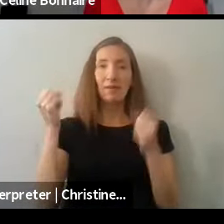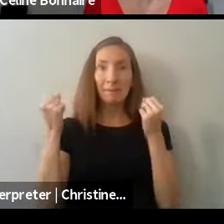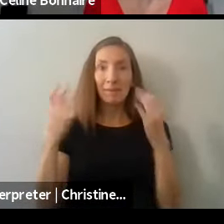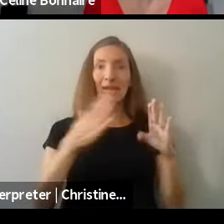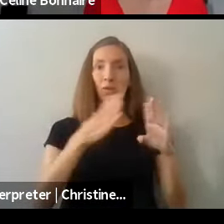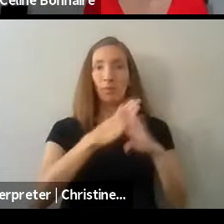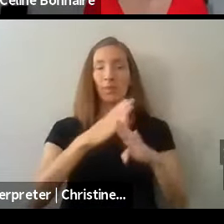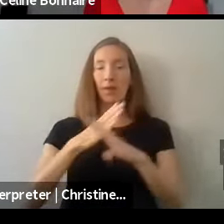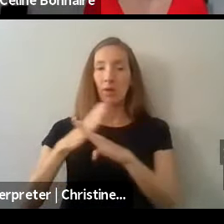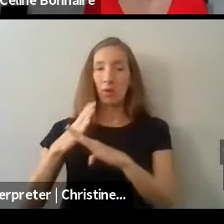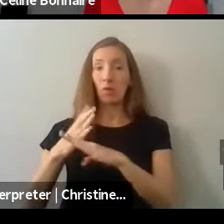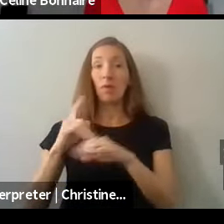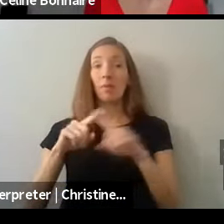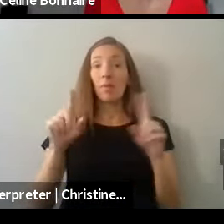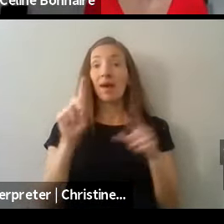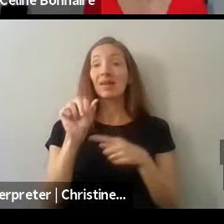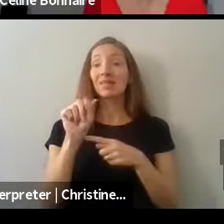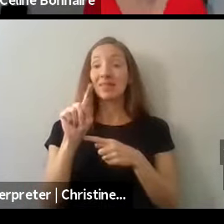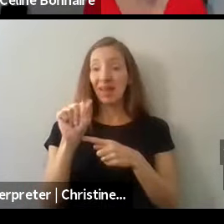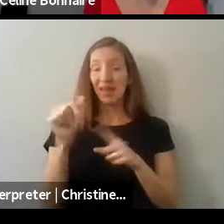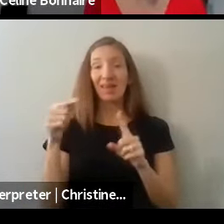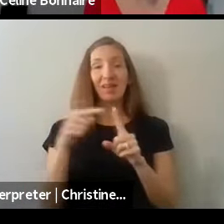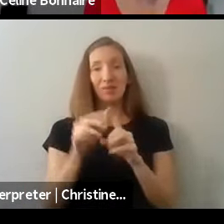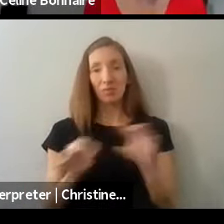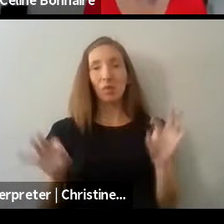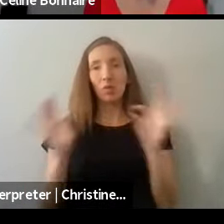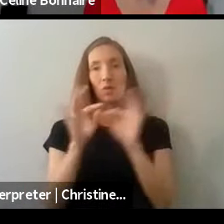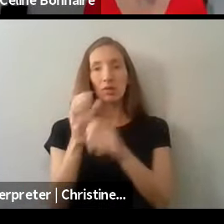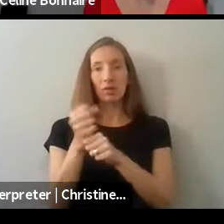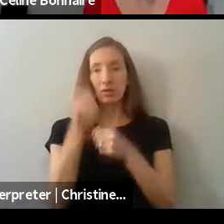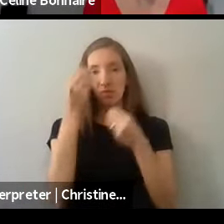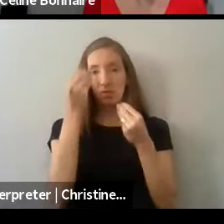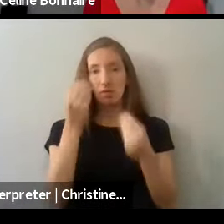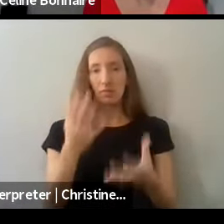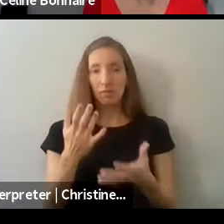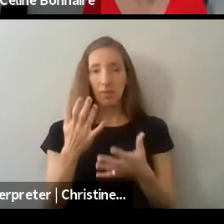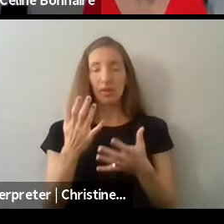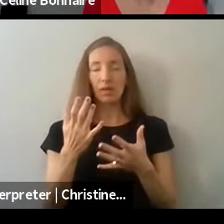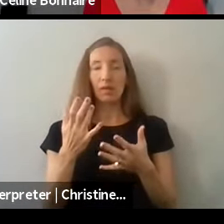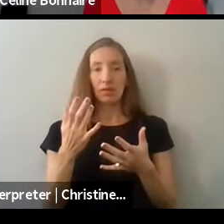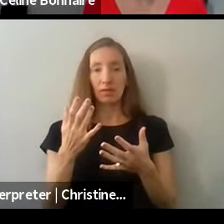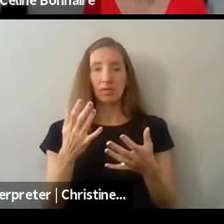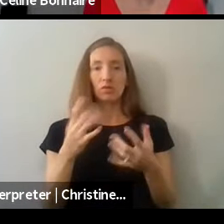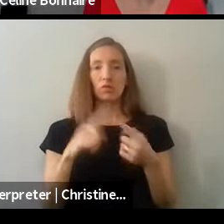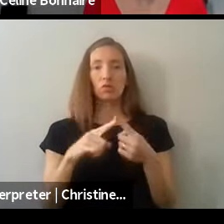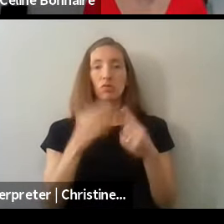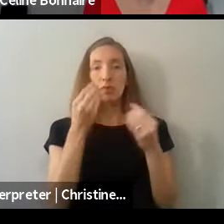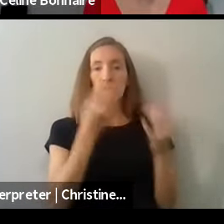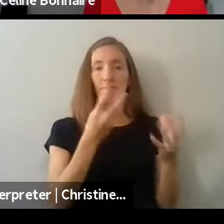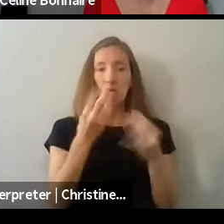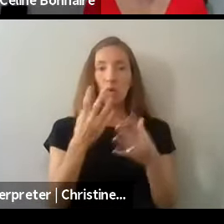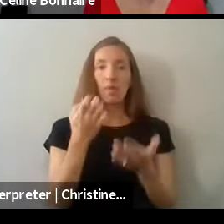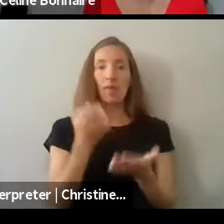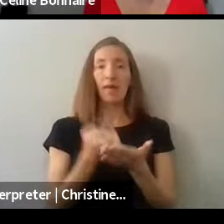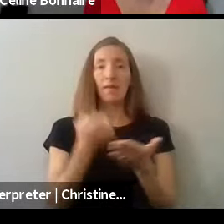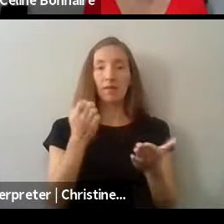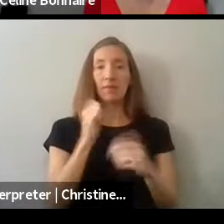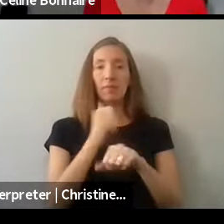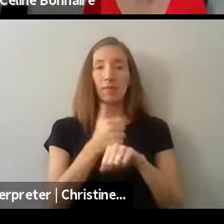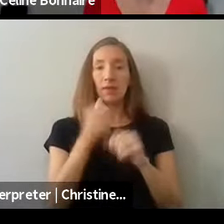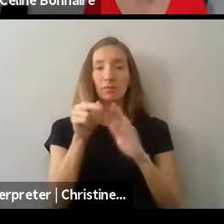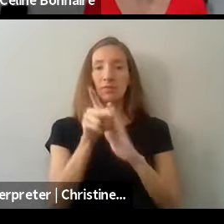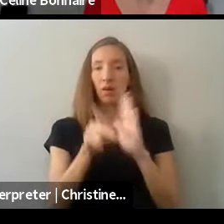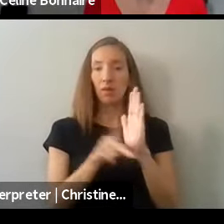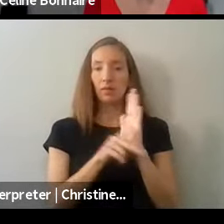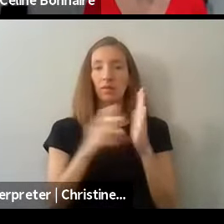data is absolutely critical to inform the evidence-based policy and programming and provide